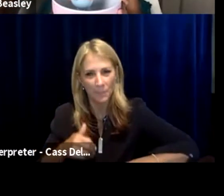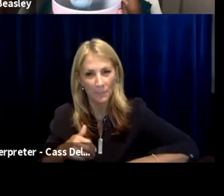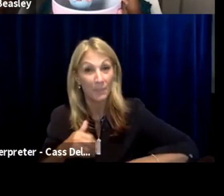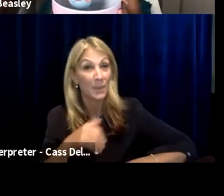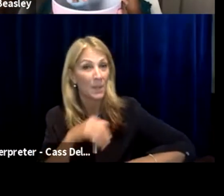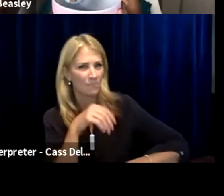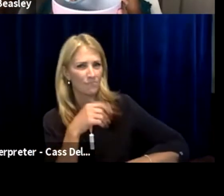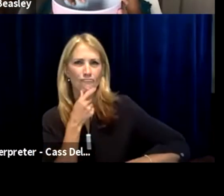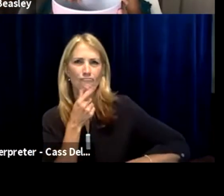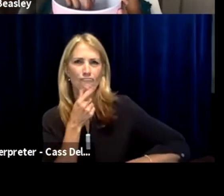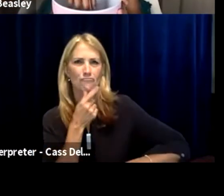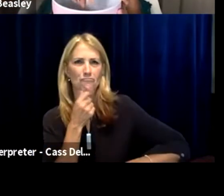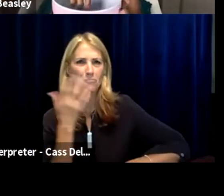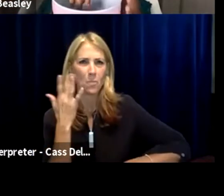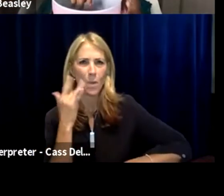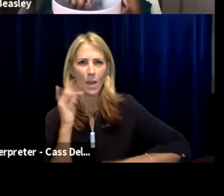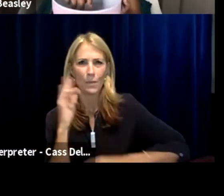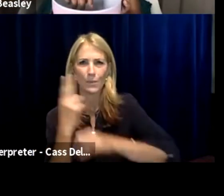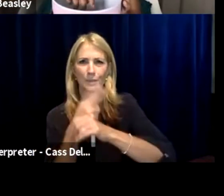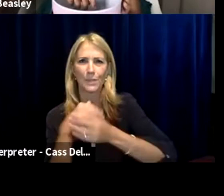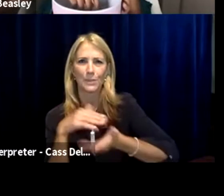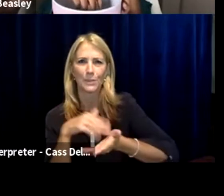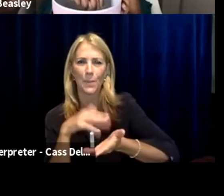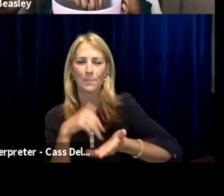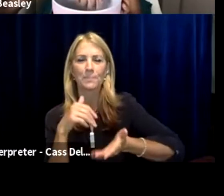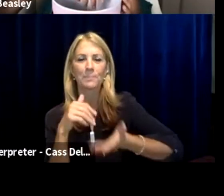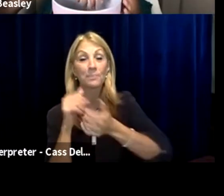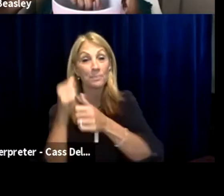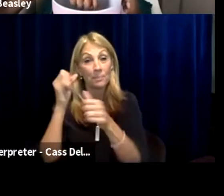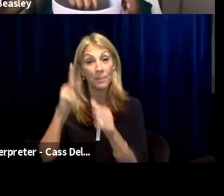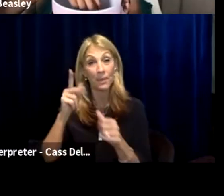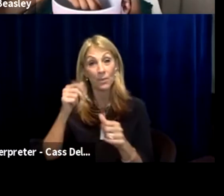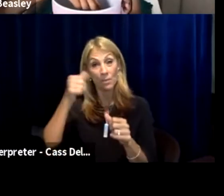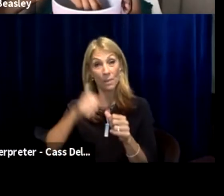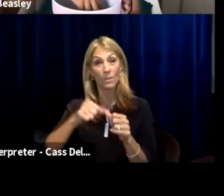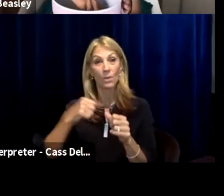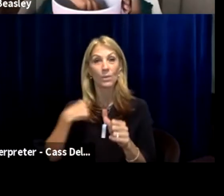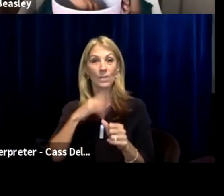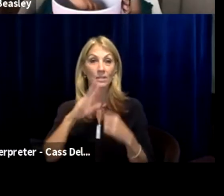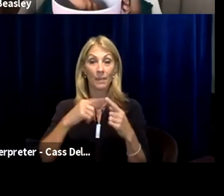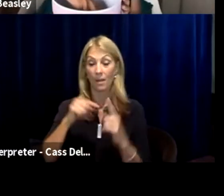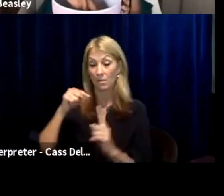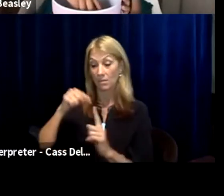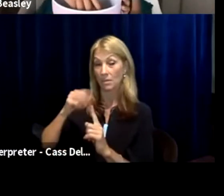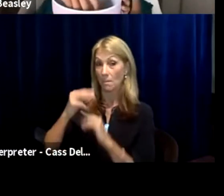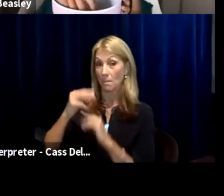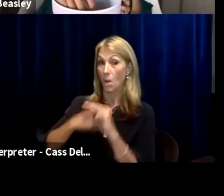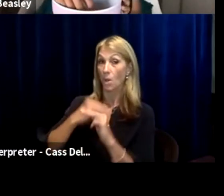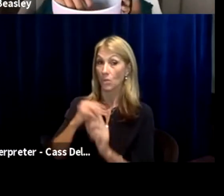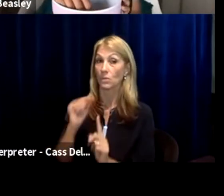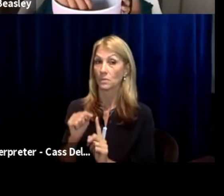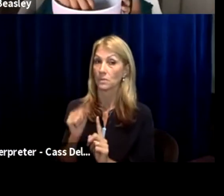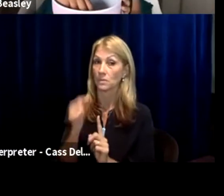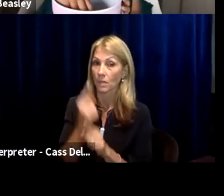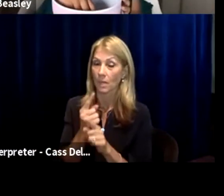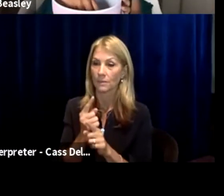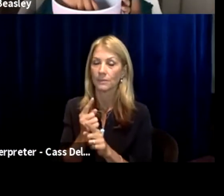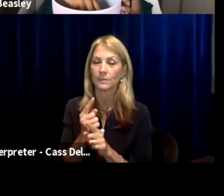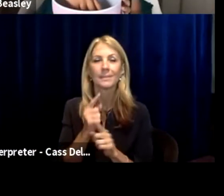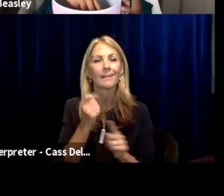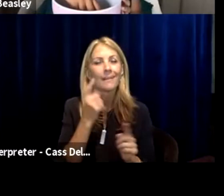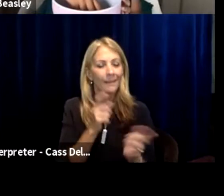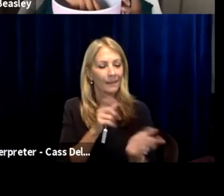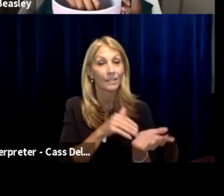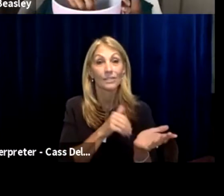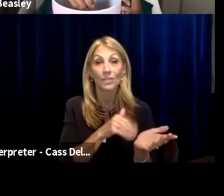Why are we using soap? Okay, remember we talked about molecules? Soap is a really